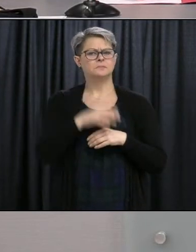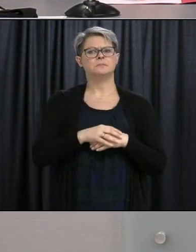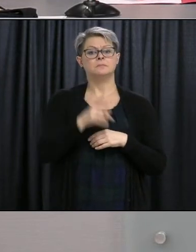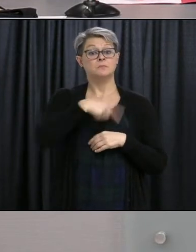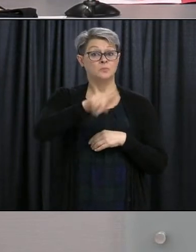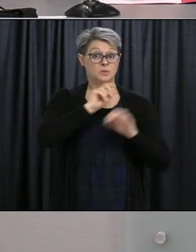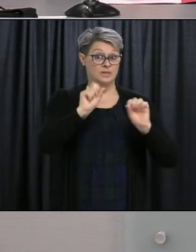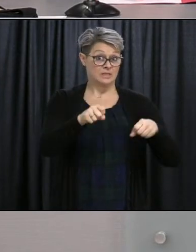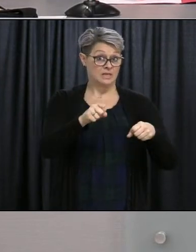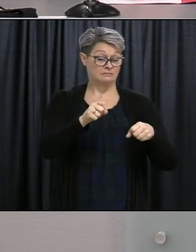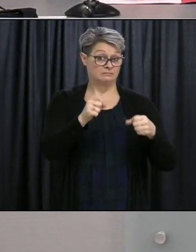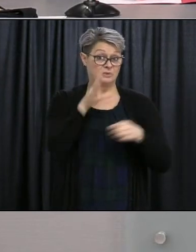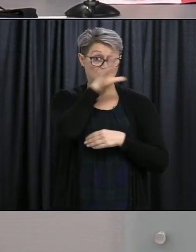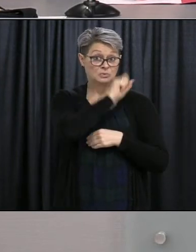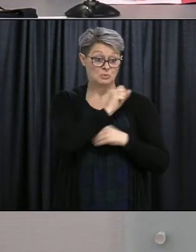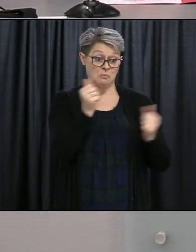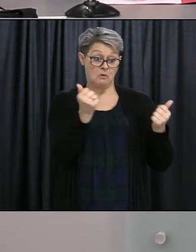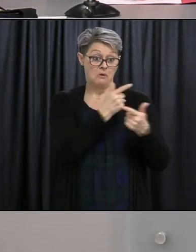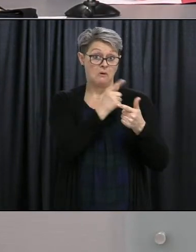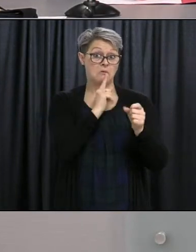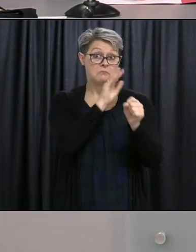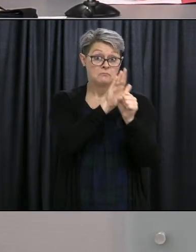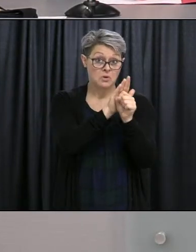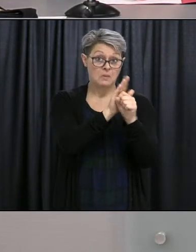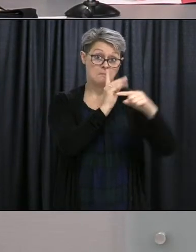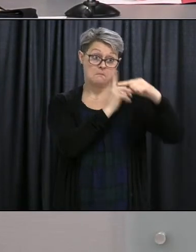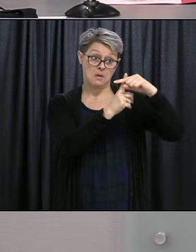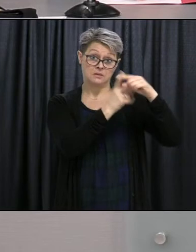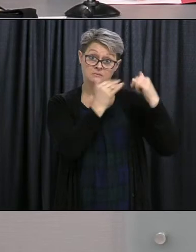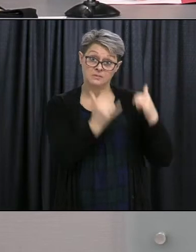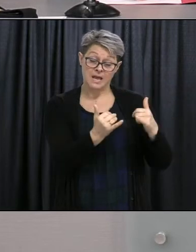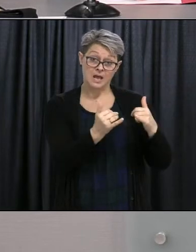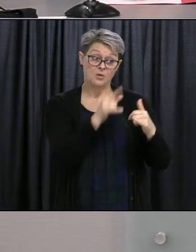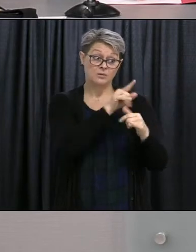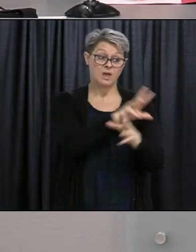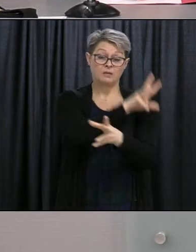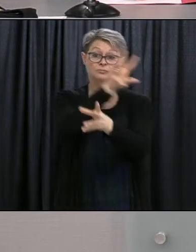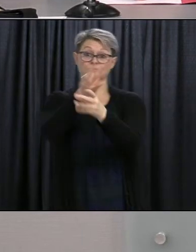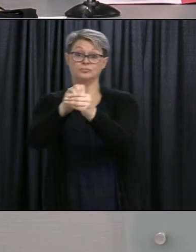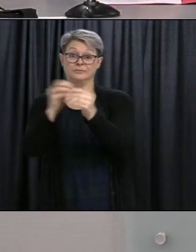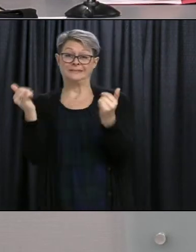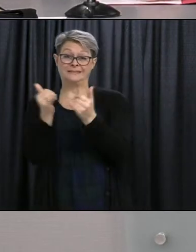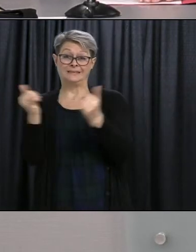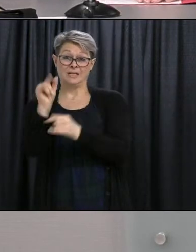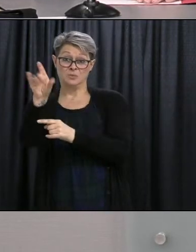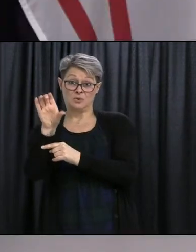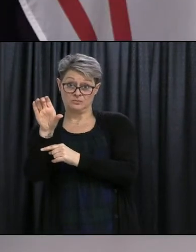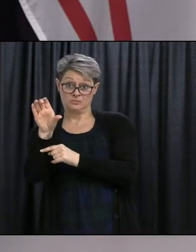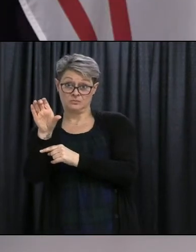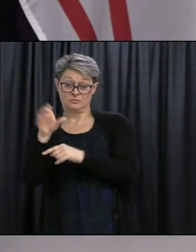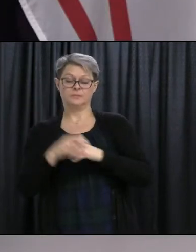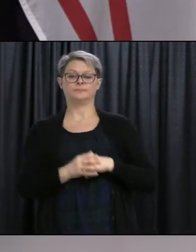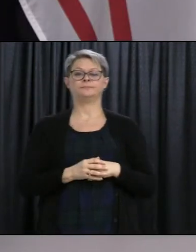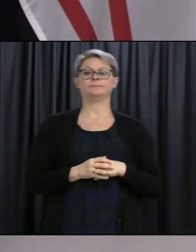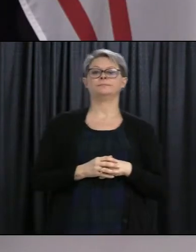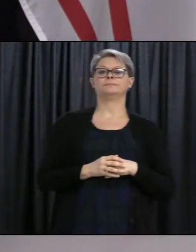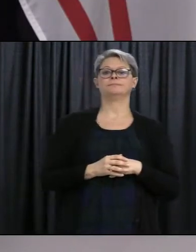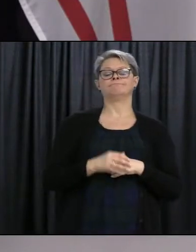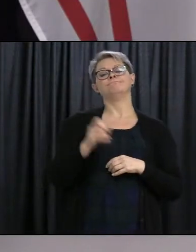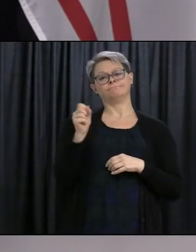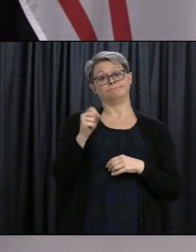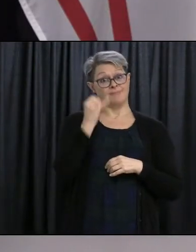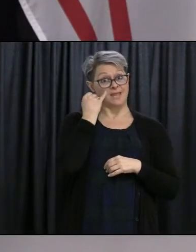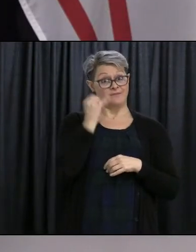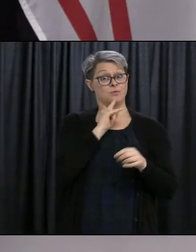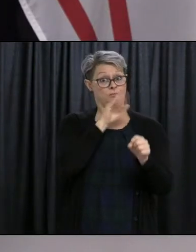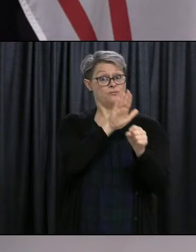are all now confirmed, or are they rolled into today's confirmed numbers? I'm not sure how that works. Yes. So if they became confirmed,